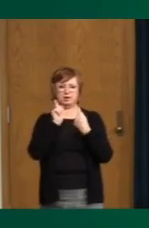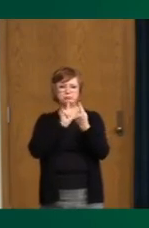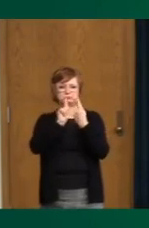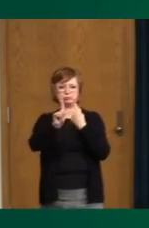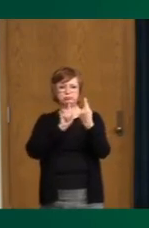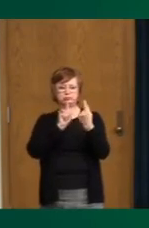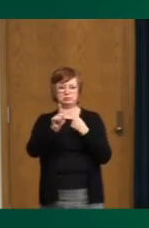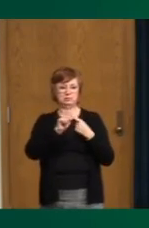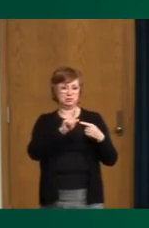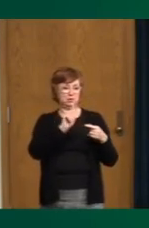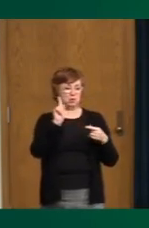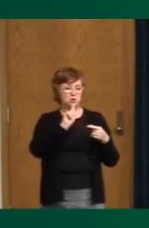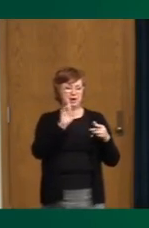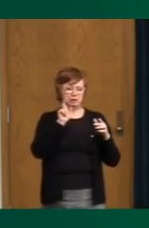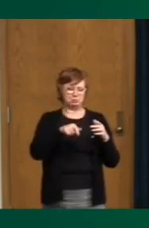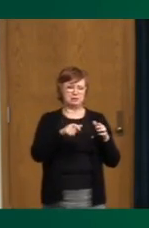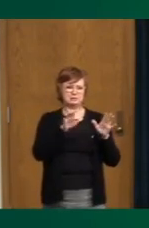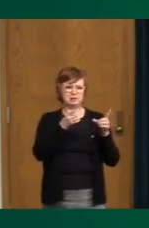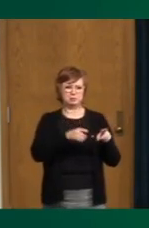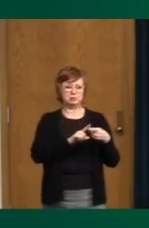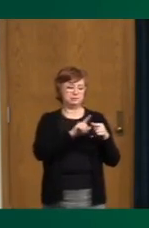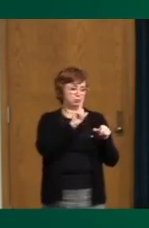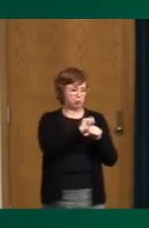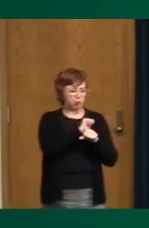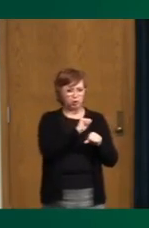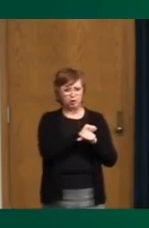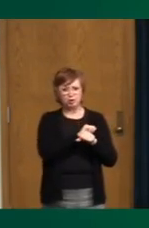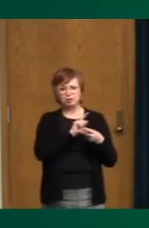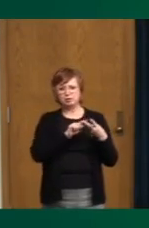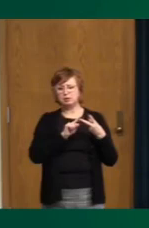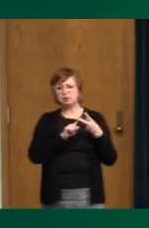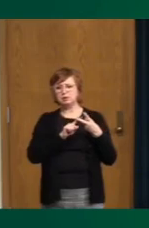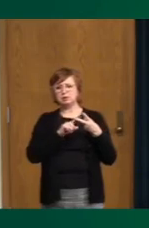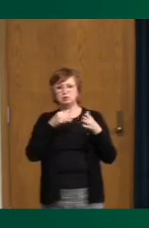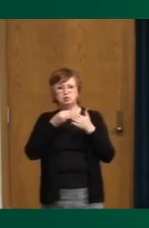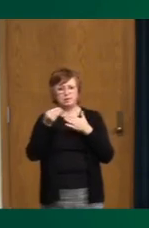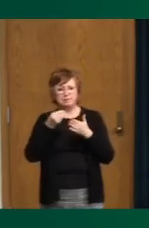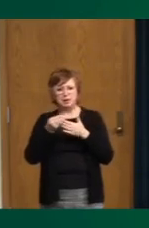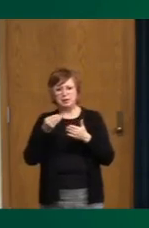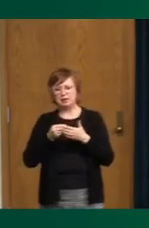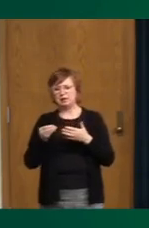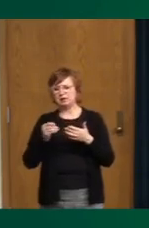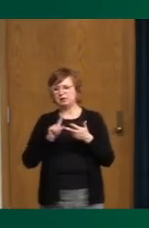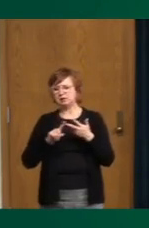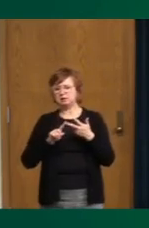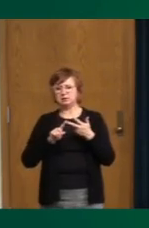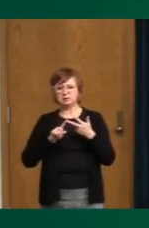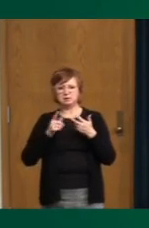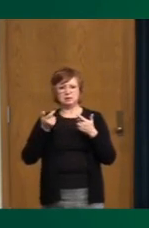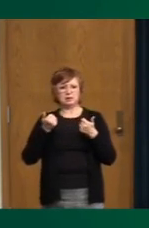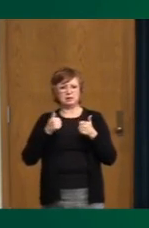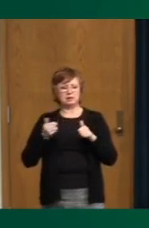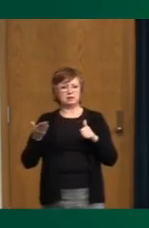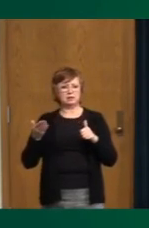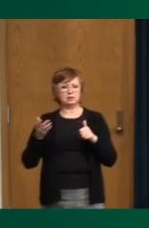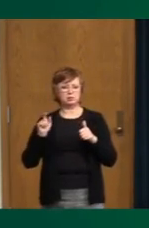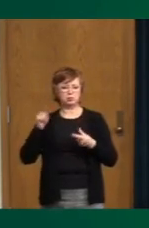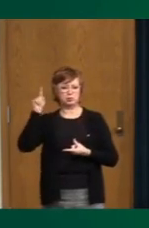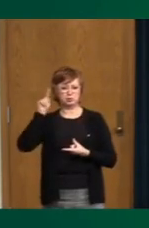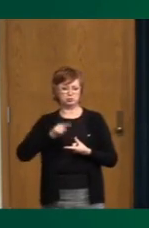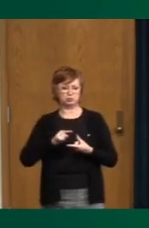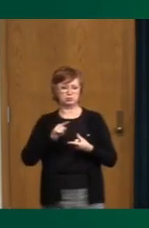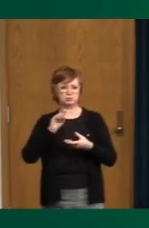work, whether we're choosing to go to a retail activity or other activities. We need to reduce